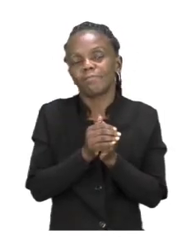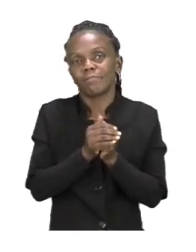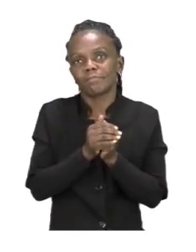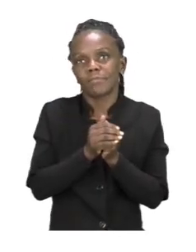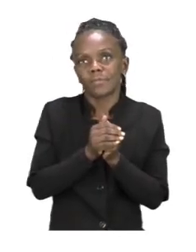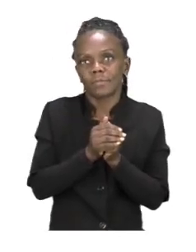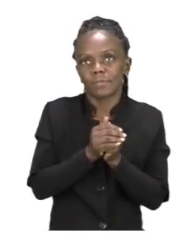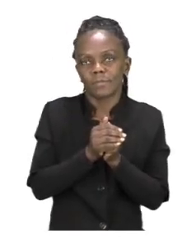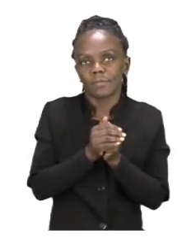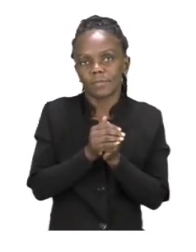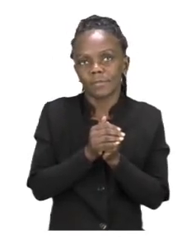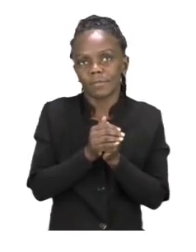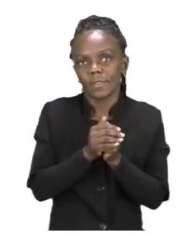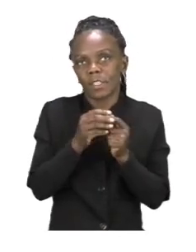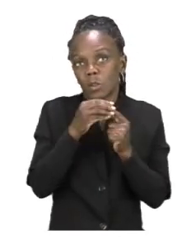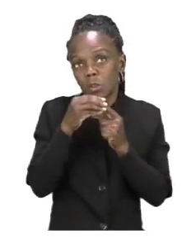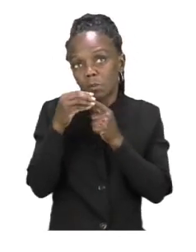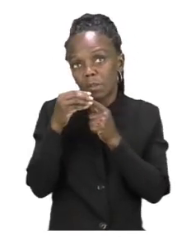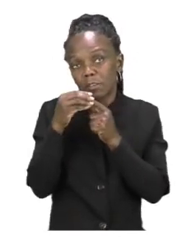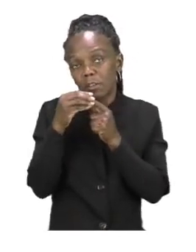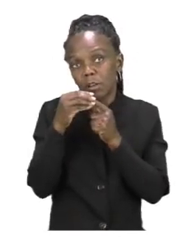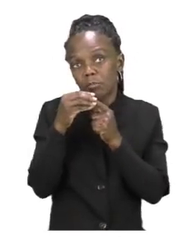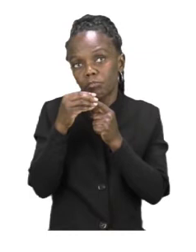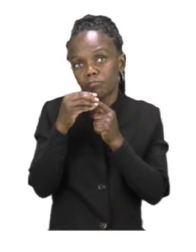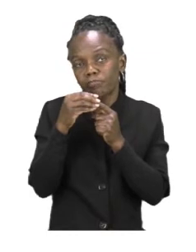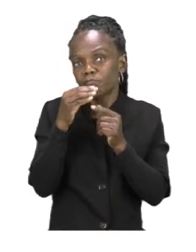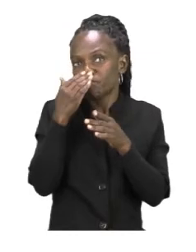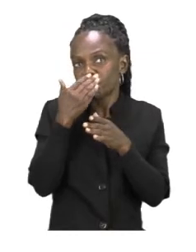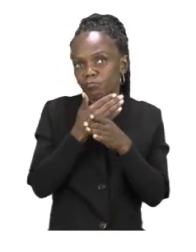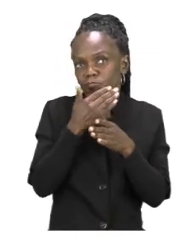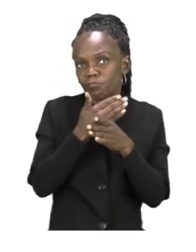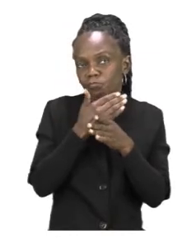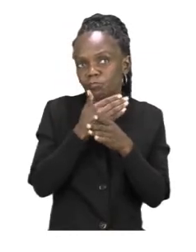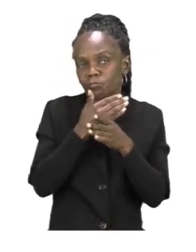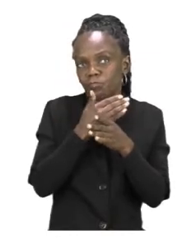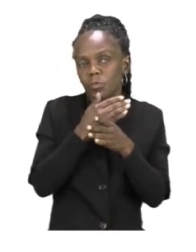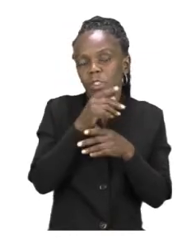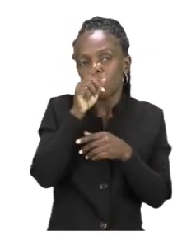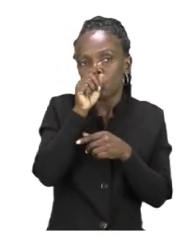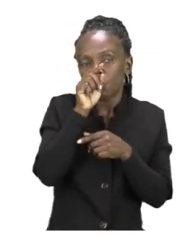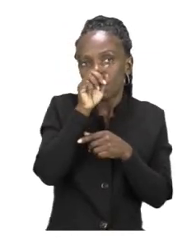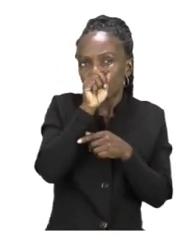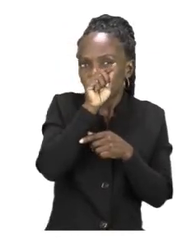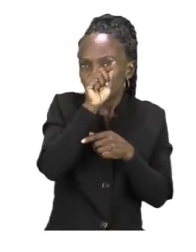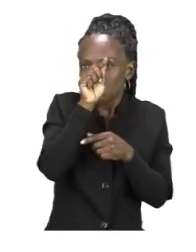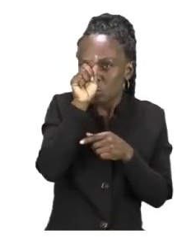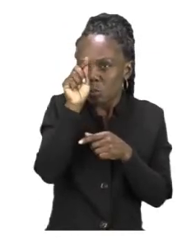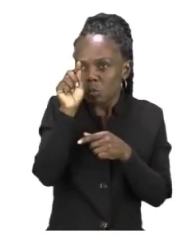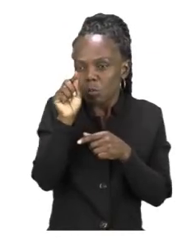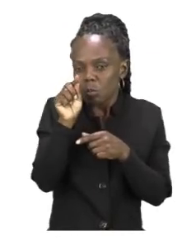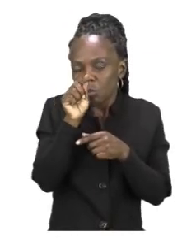The first special job is to trace the sound N. We're going